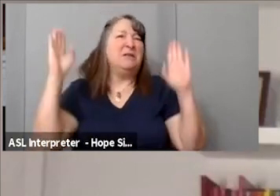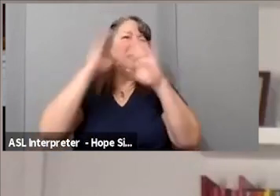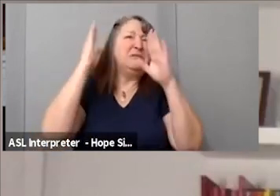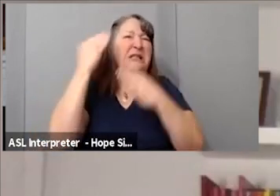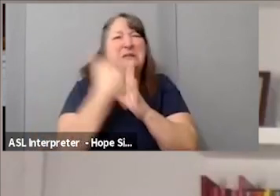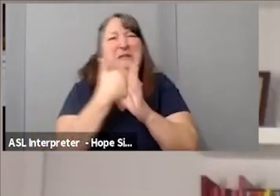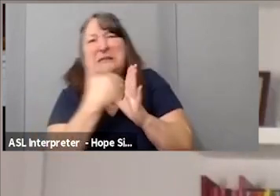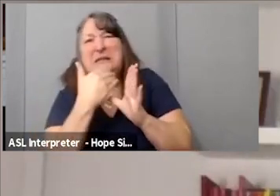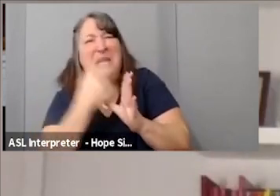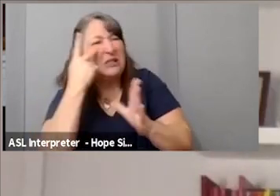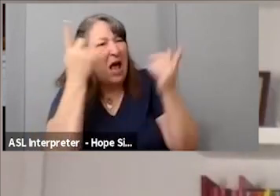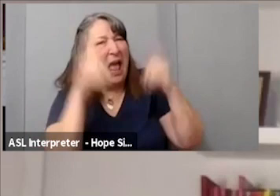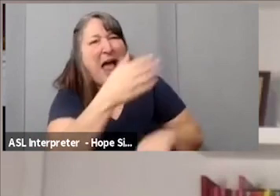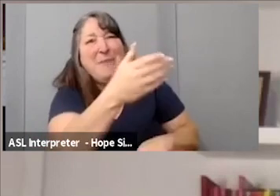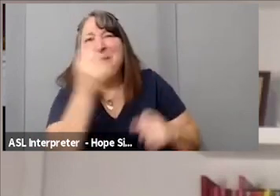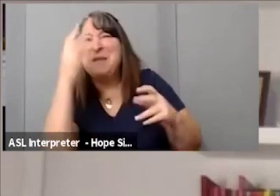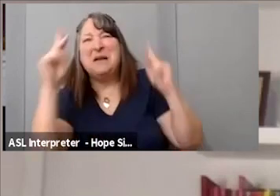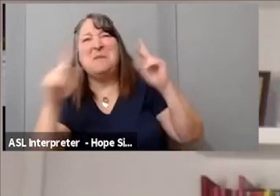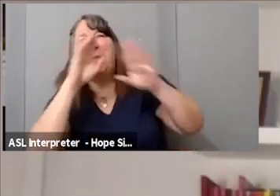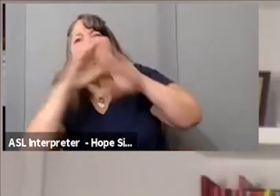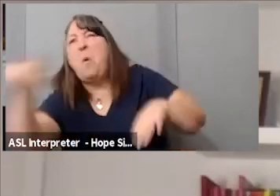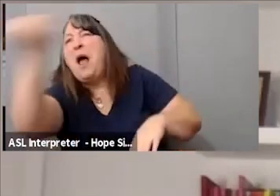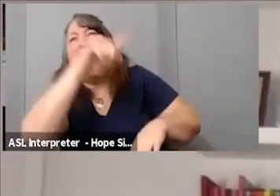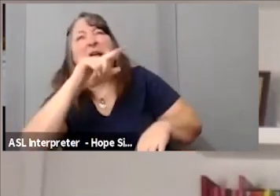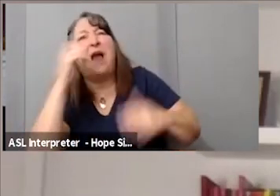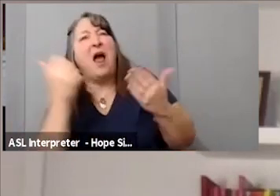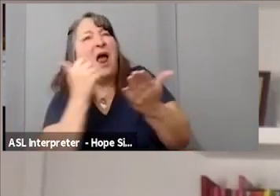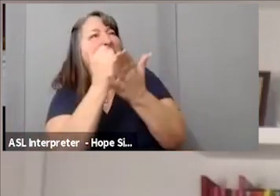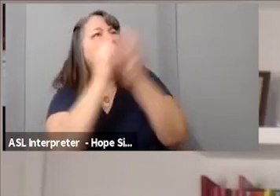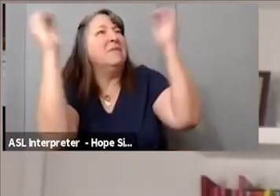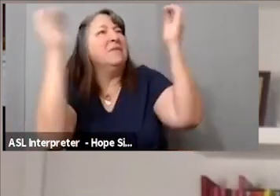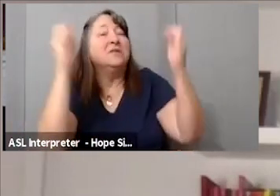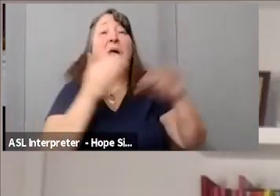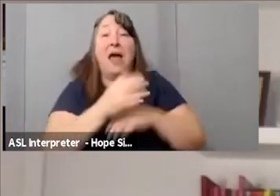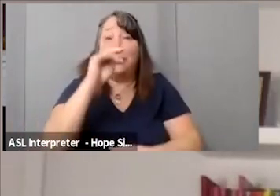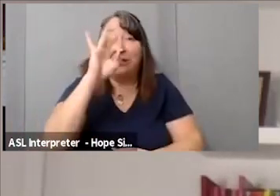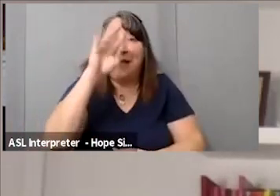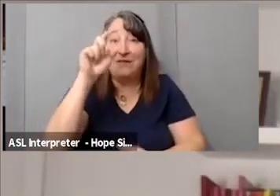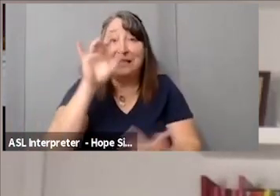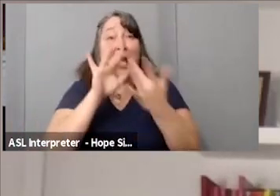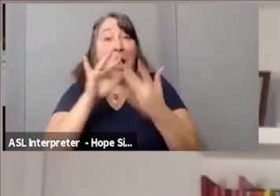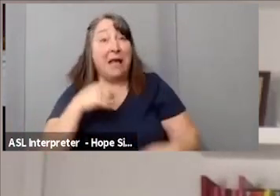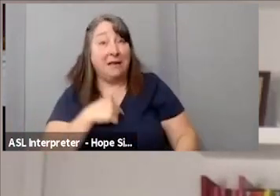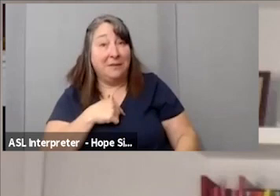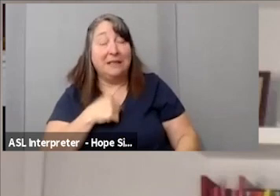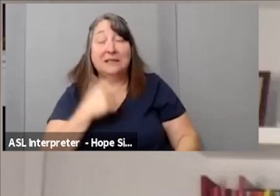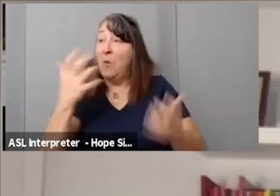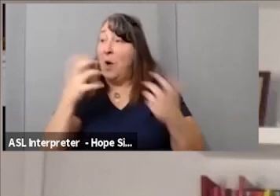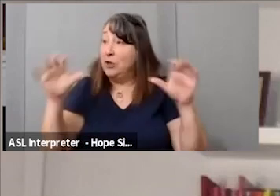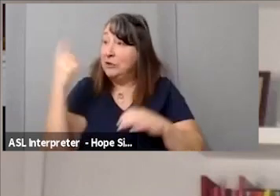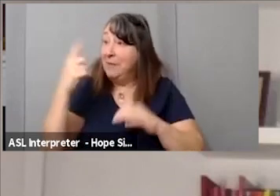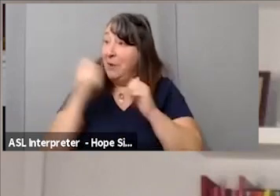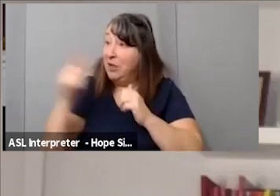silence I saw from people who I thought had the resources to do something about it. So after Netflix reached out and they said, we really want to do something with you where you're